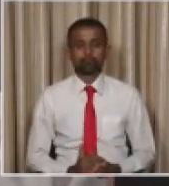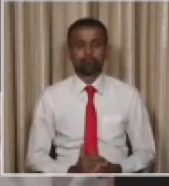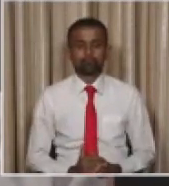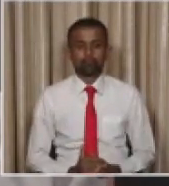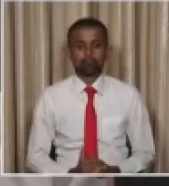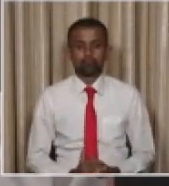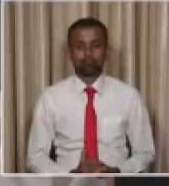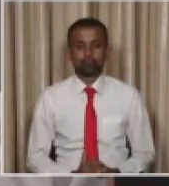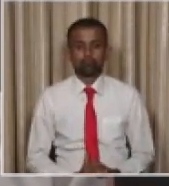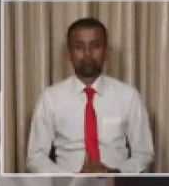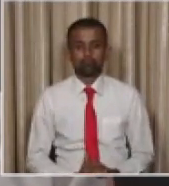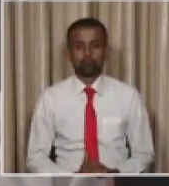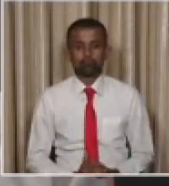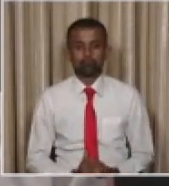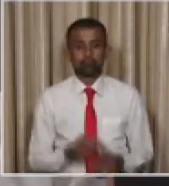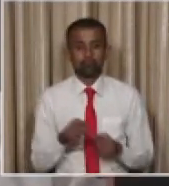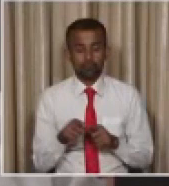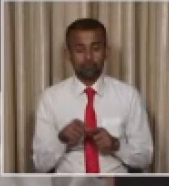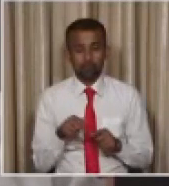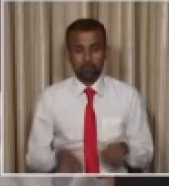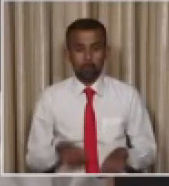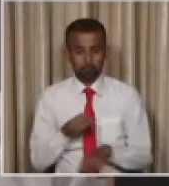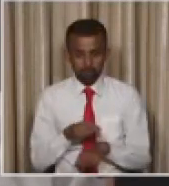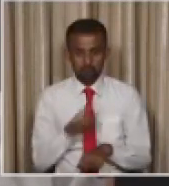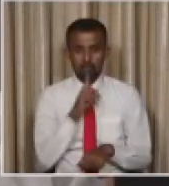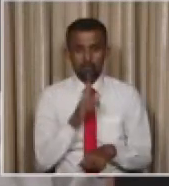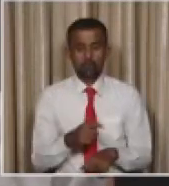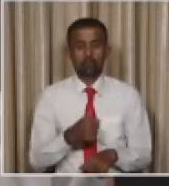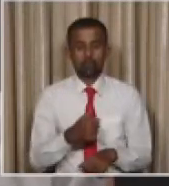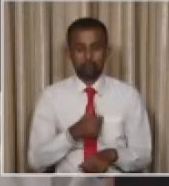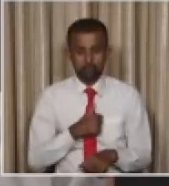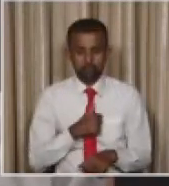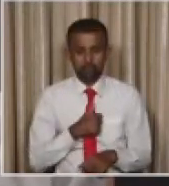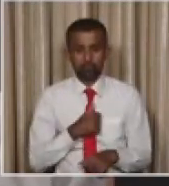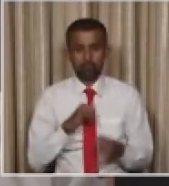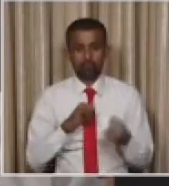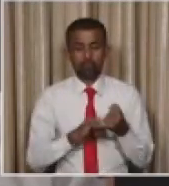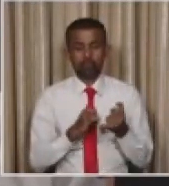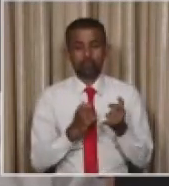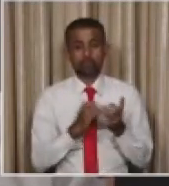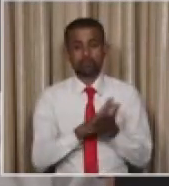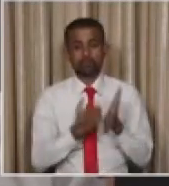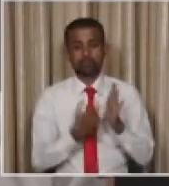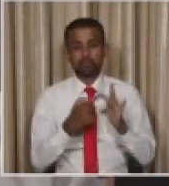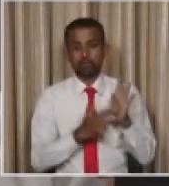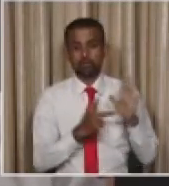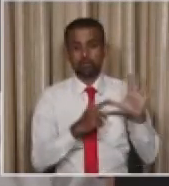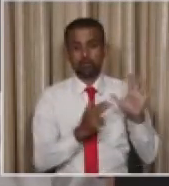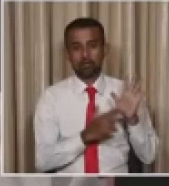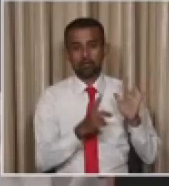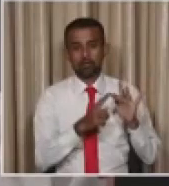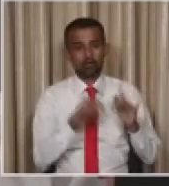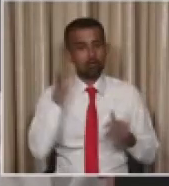amendments similarly you have the case where shirani bandaranaike judgment in karuna tilaka